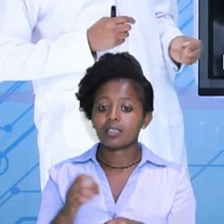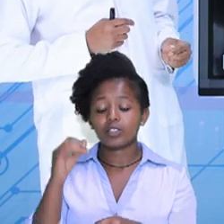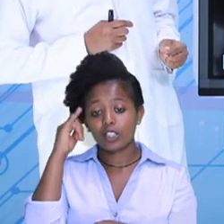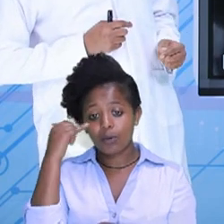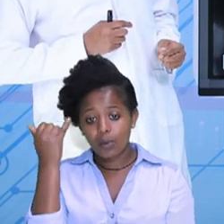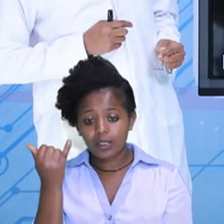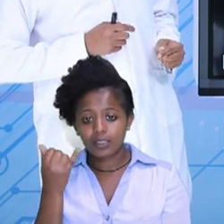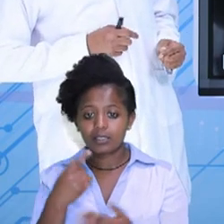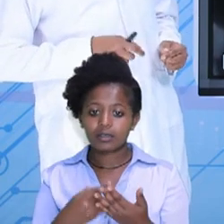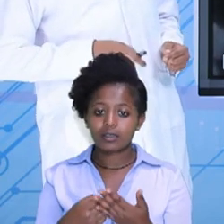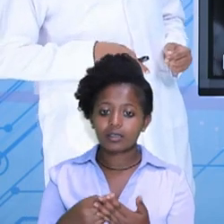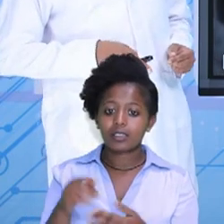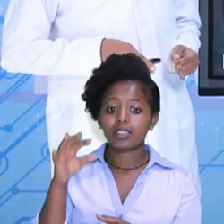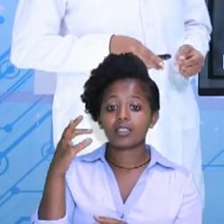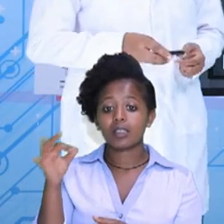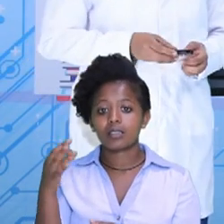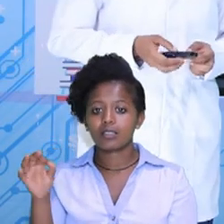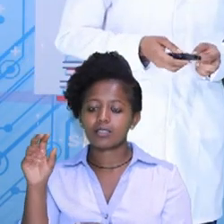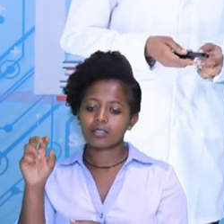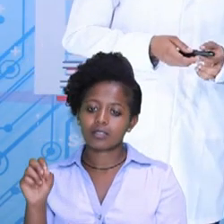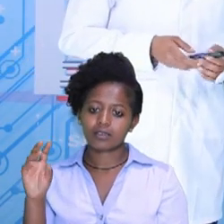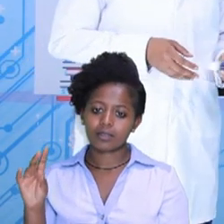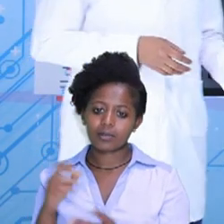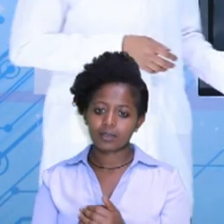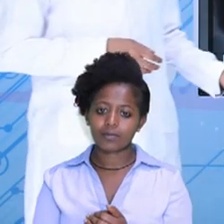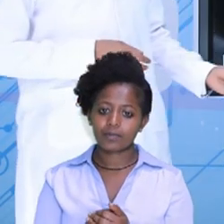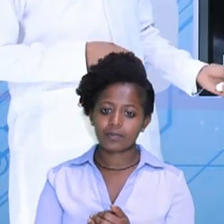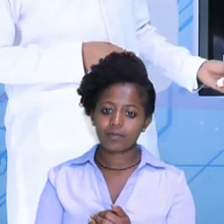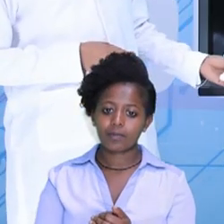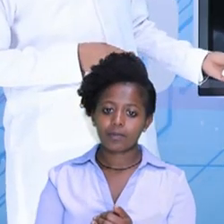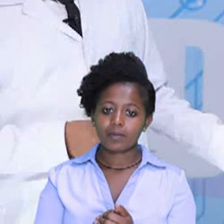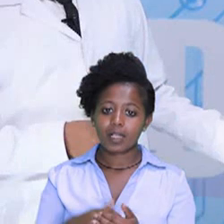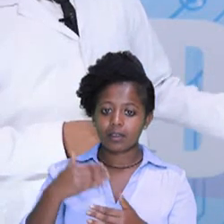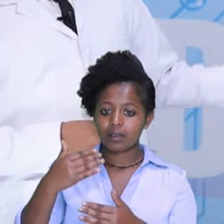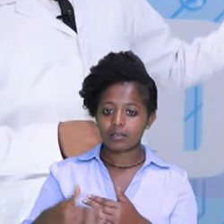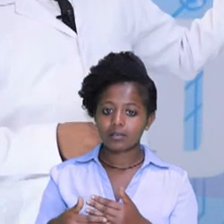Japan since 1937. Later,